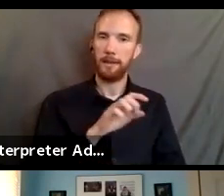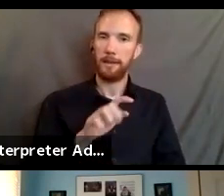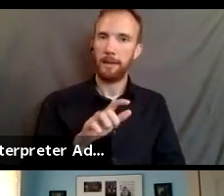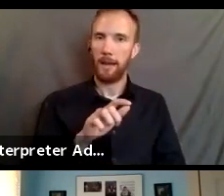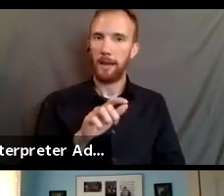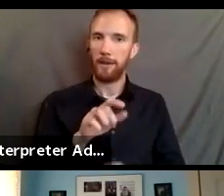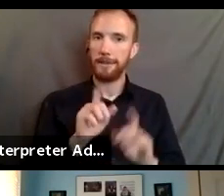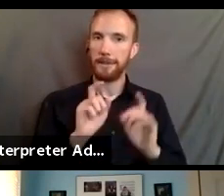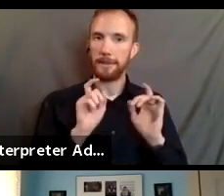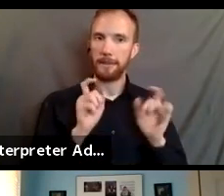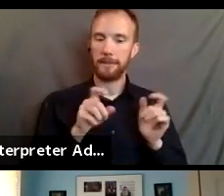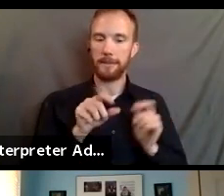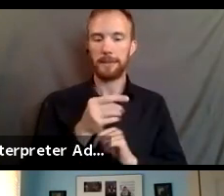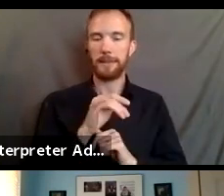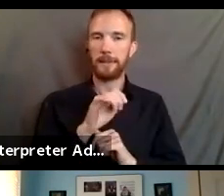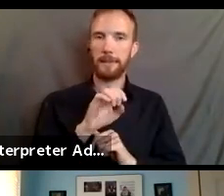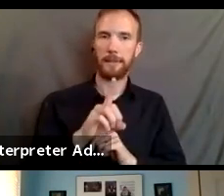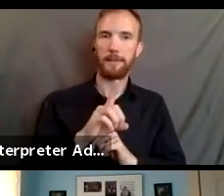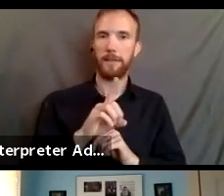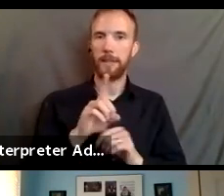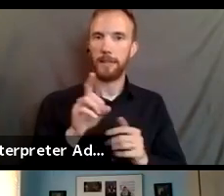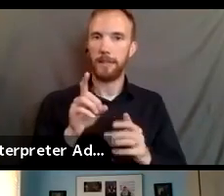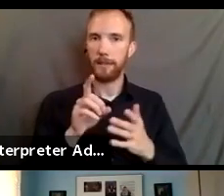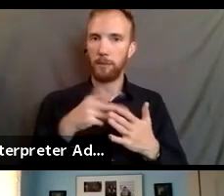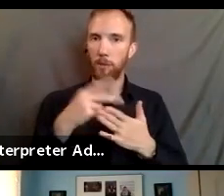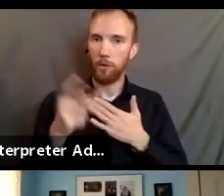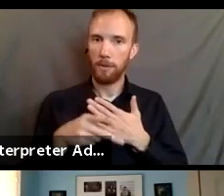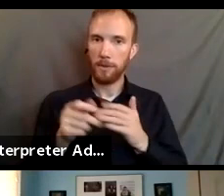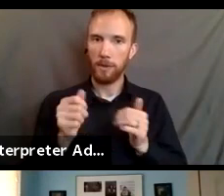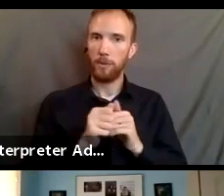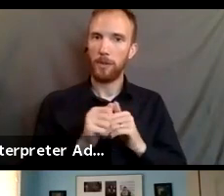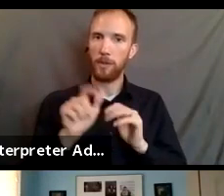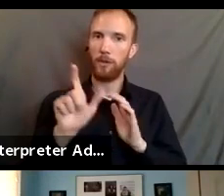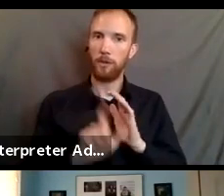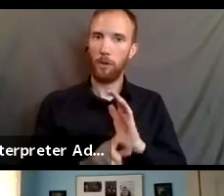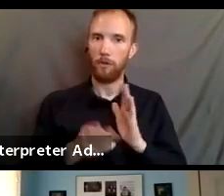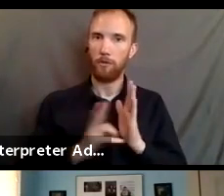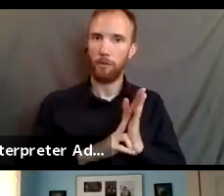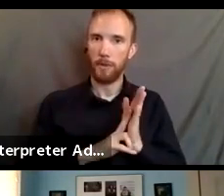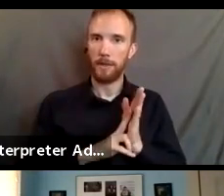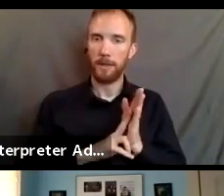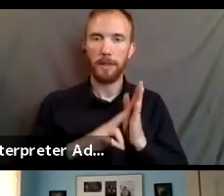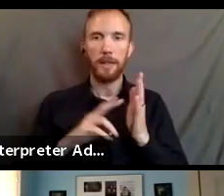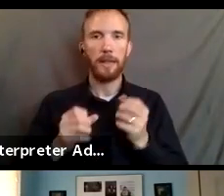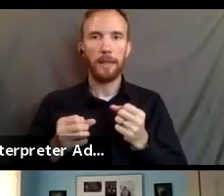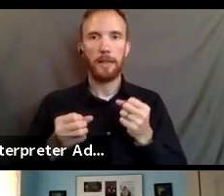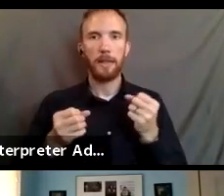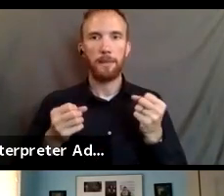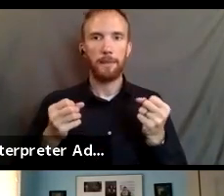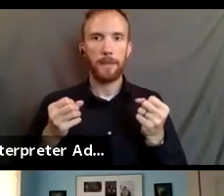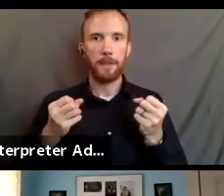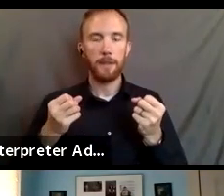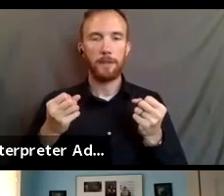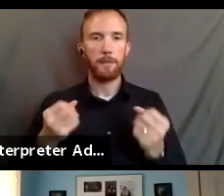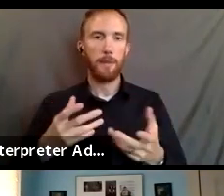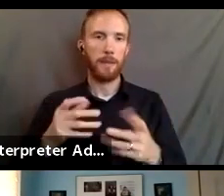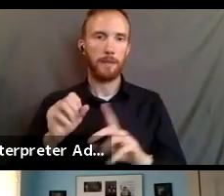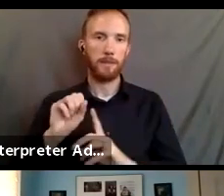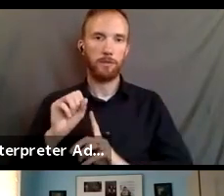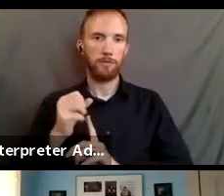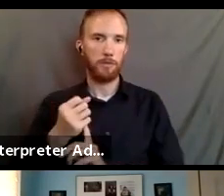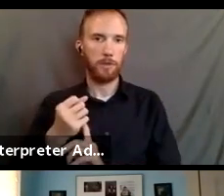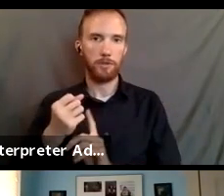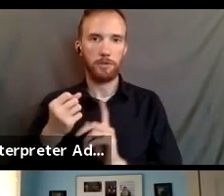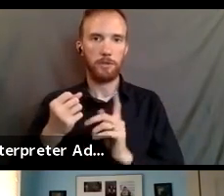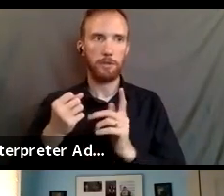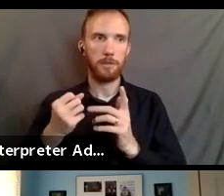very low enrollment and since the evaluations are administered in many cases in 2 to 10 minutes how can you evaluate a